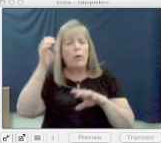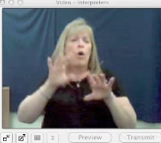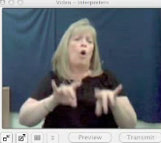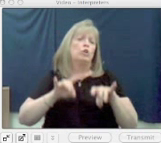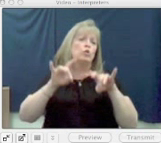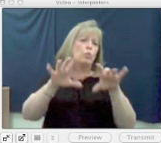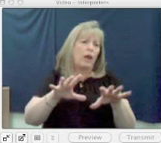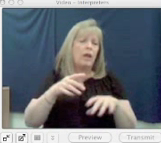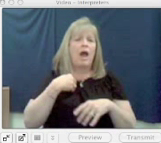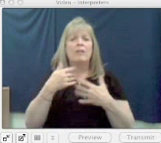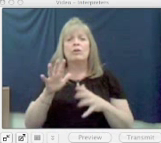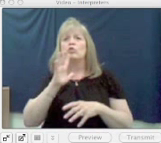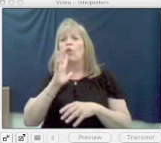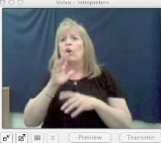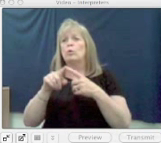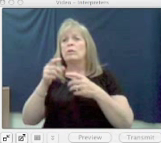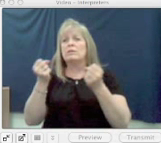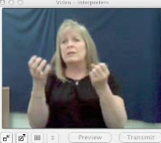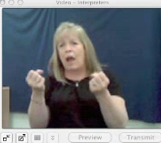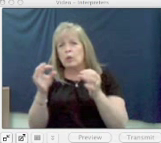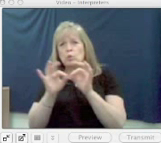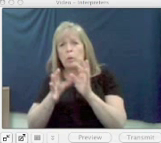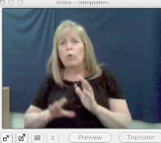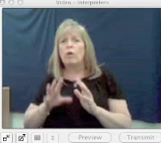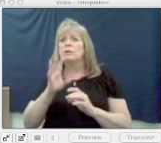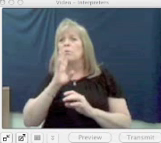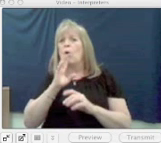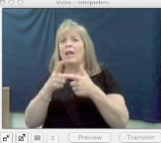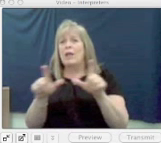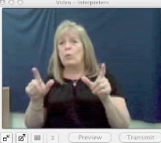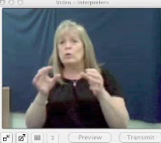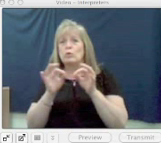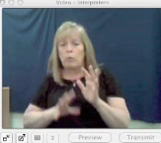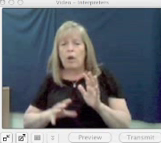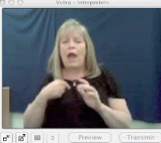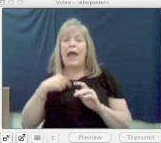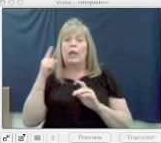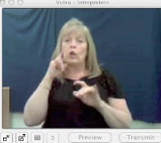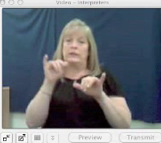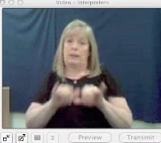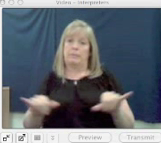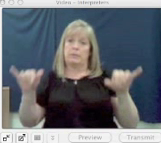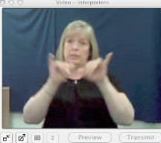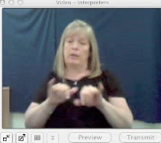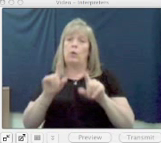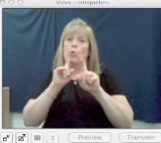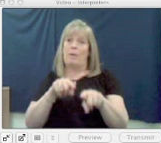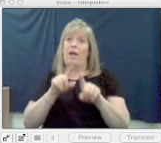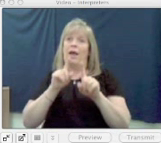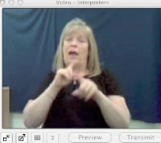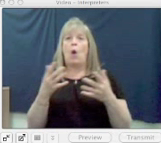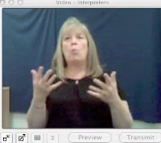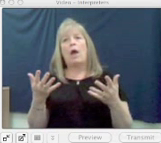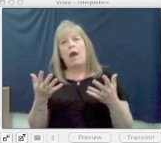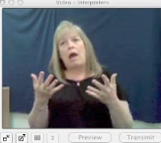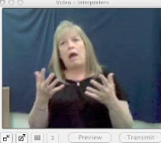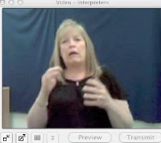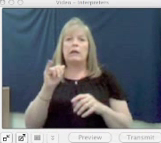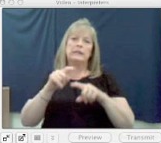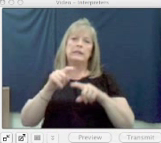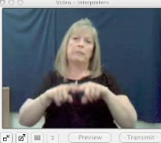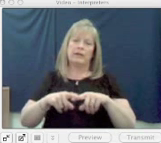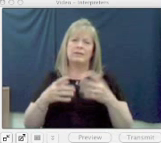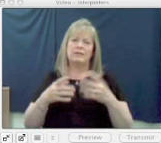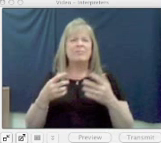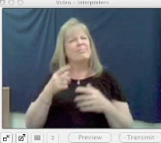language interpreters, and I see and hear this common response of it depends. And I think it's interesting